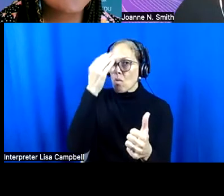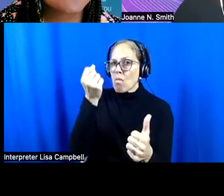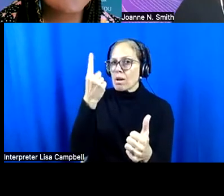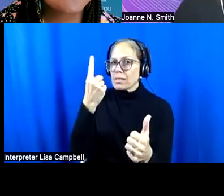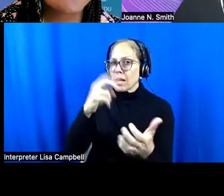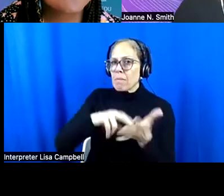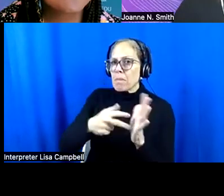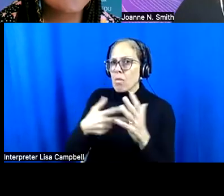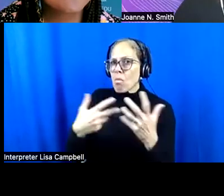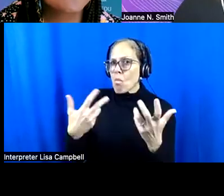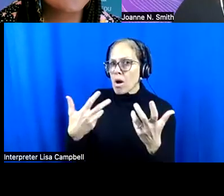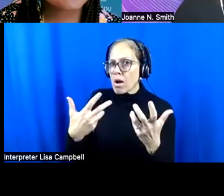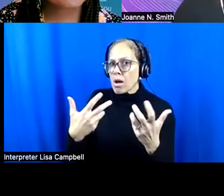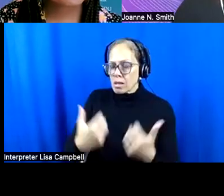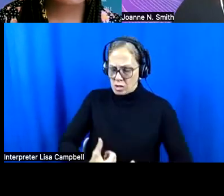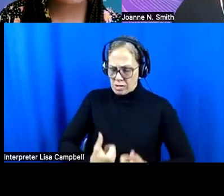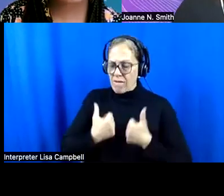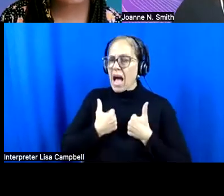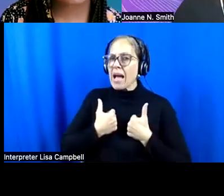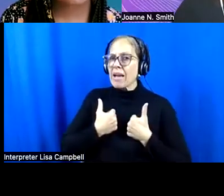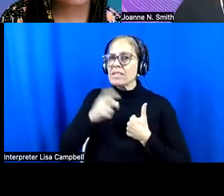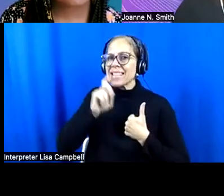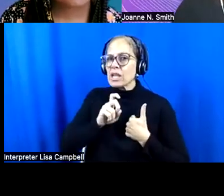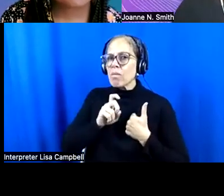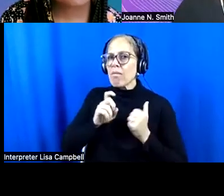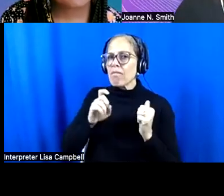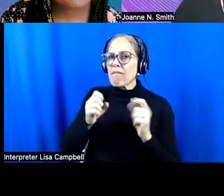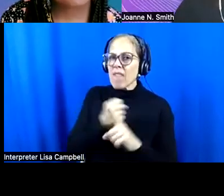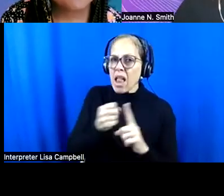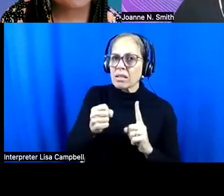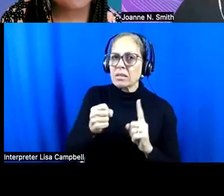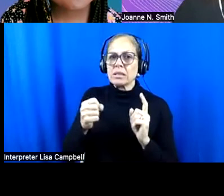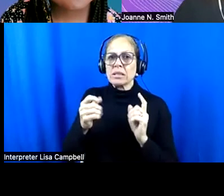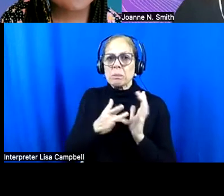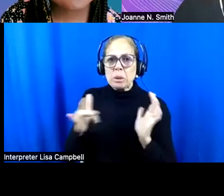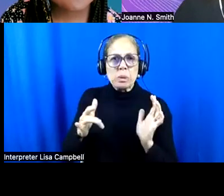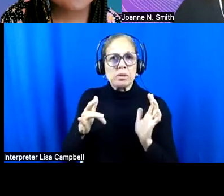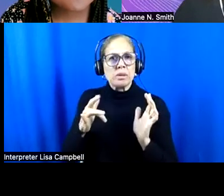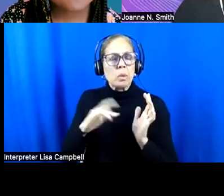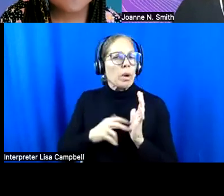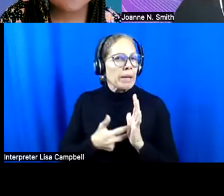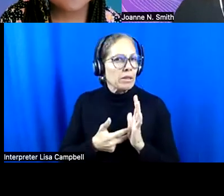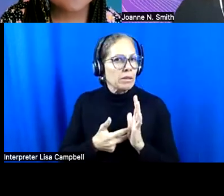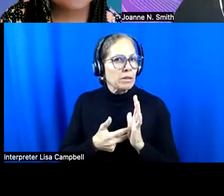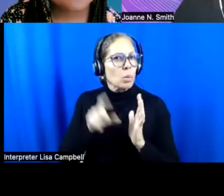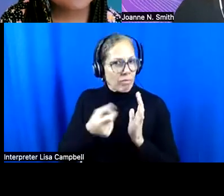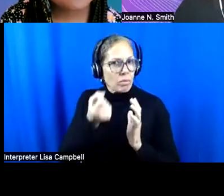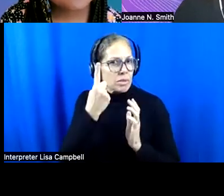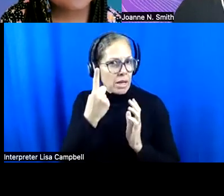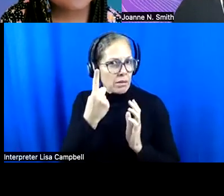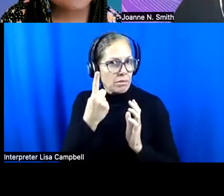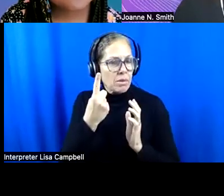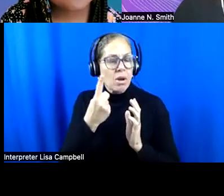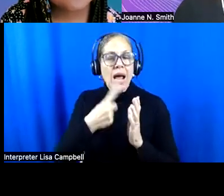means to have survived sexual violence and abuse, and to ask for what you need so that you're